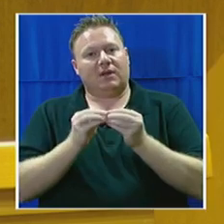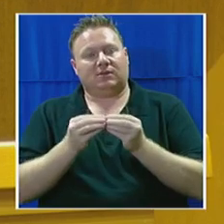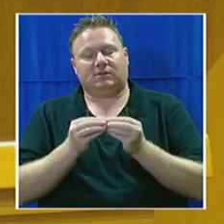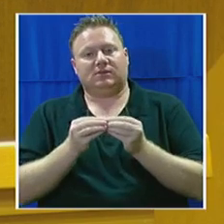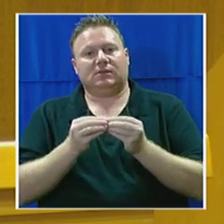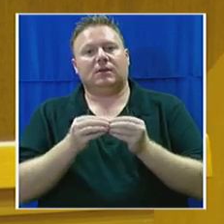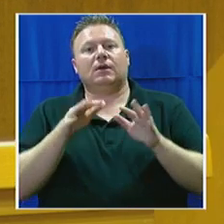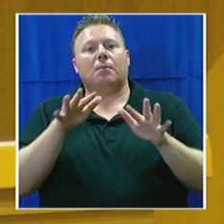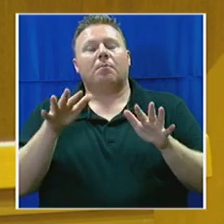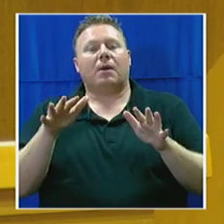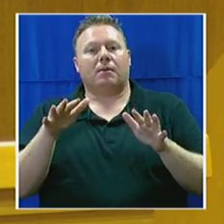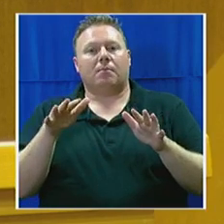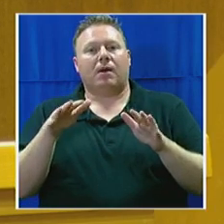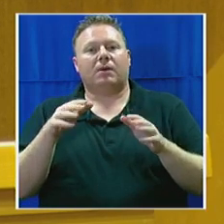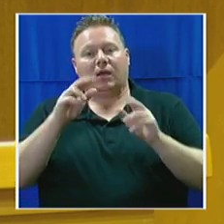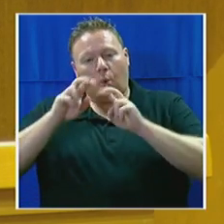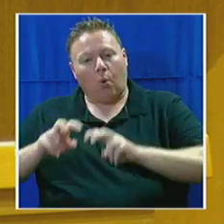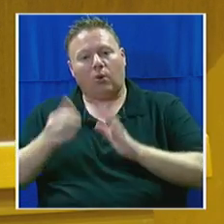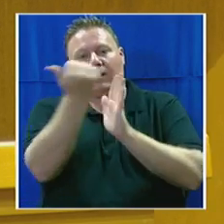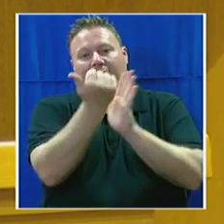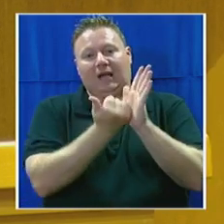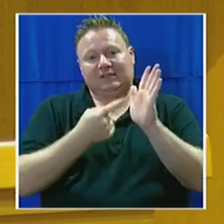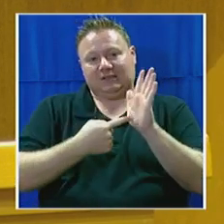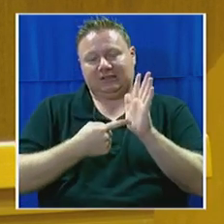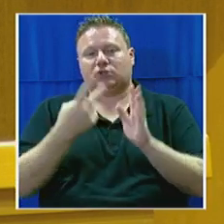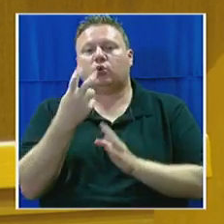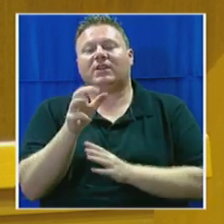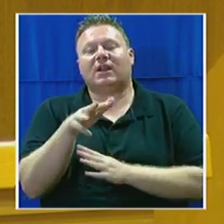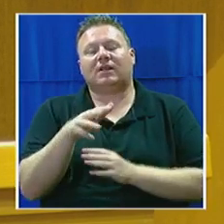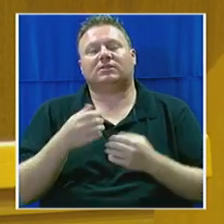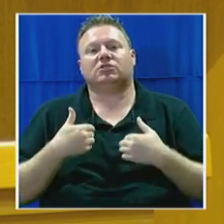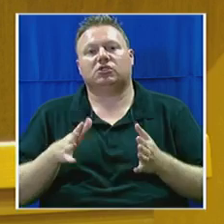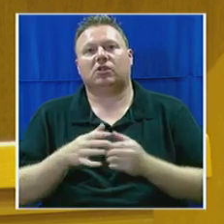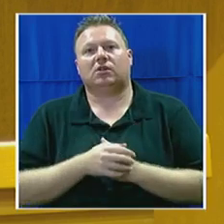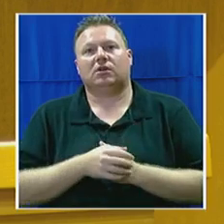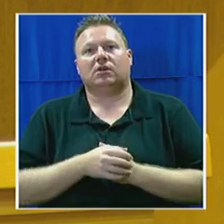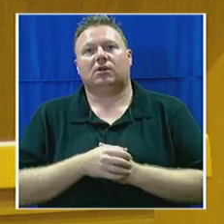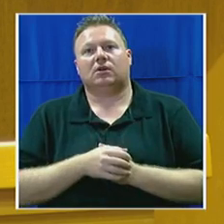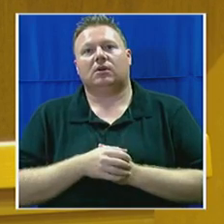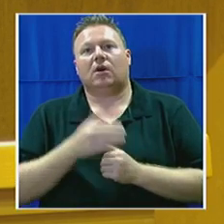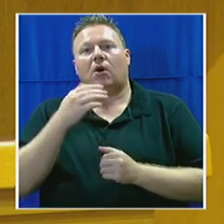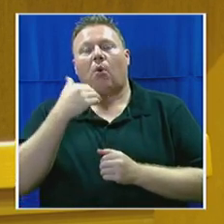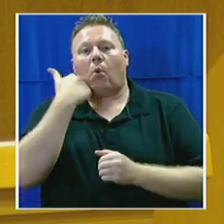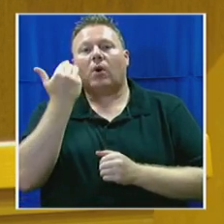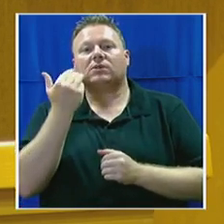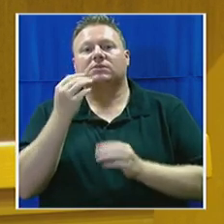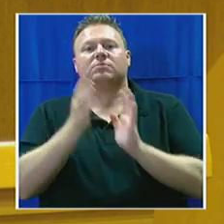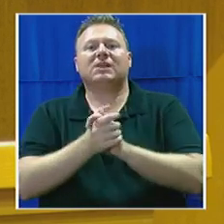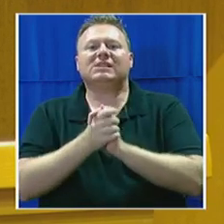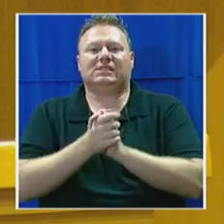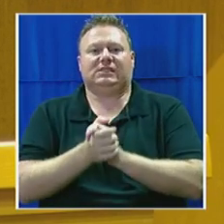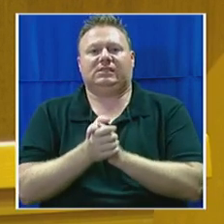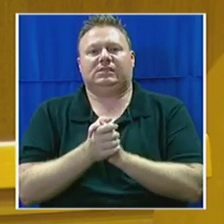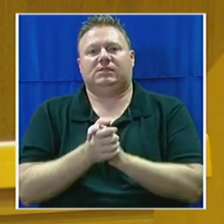Act, which became effective on 1st April 2019, but we are making a special plea that the sooner the better